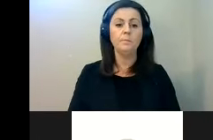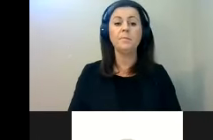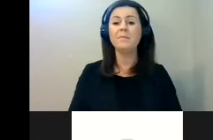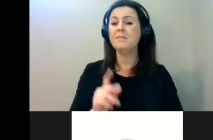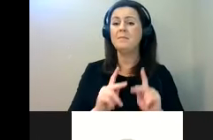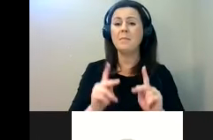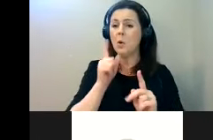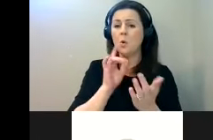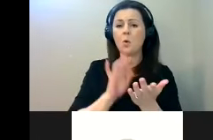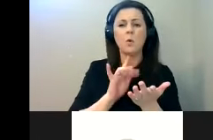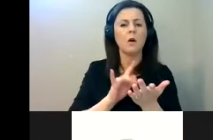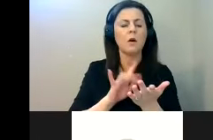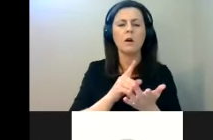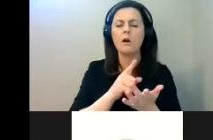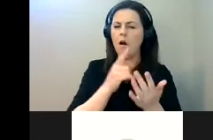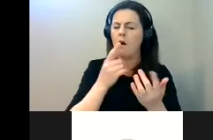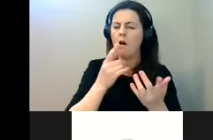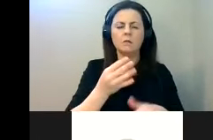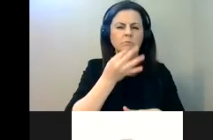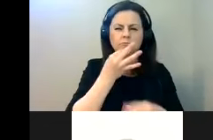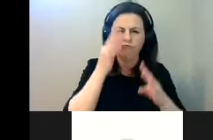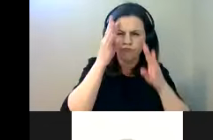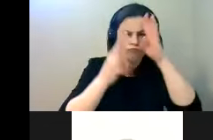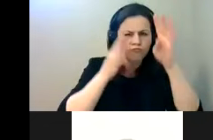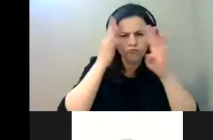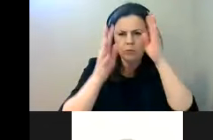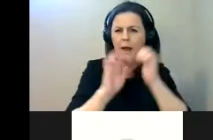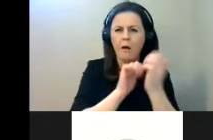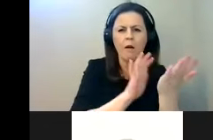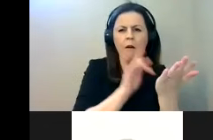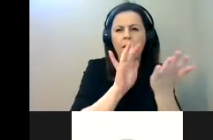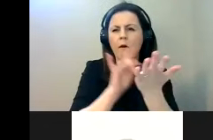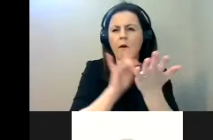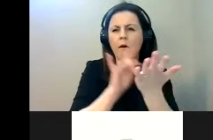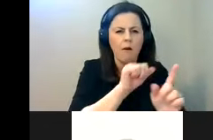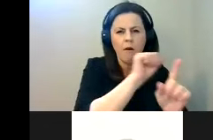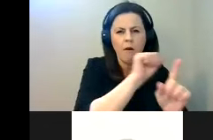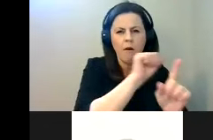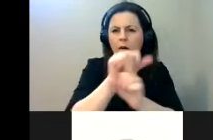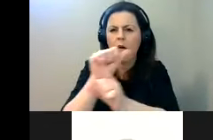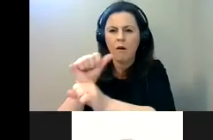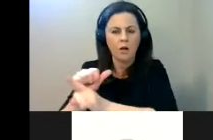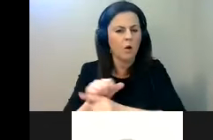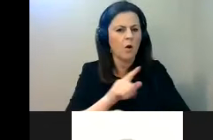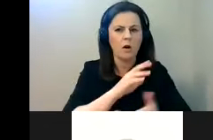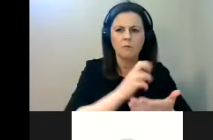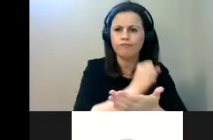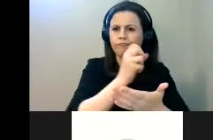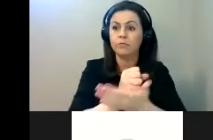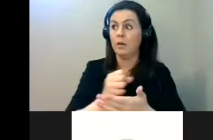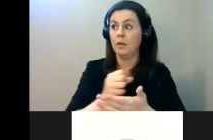they never stop reinventing ways to scam individuals and have managed to find ways to capitalize on the